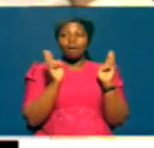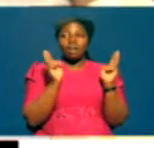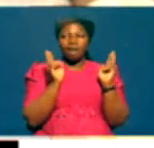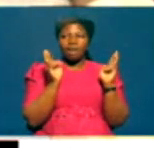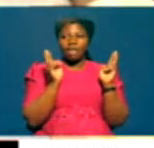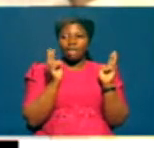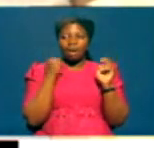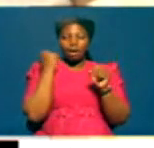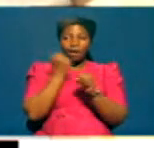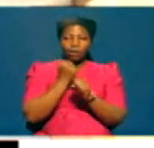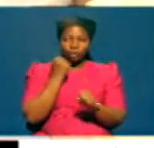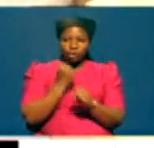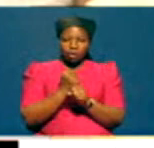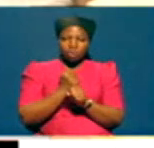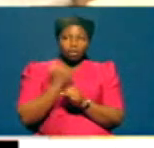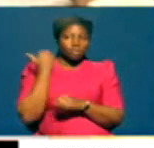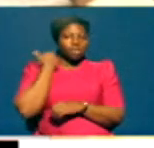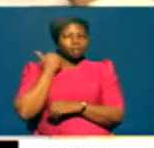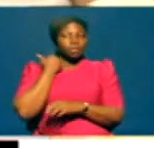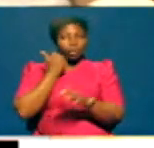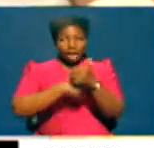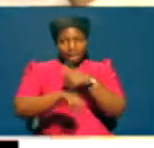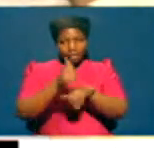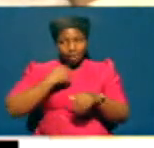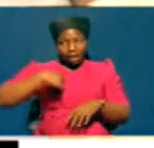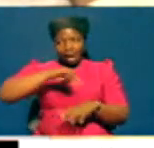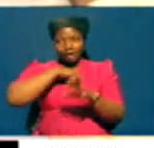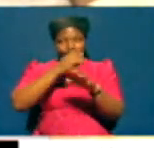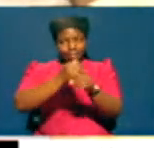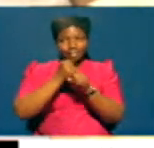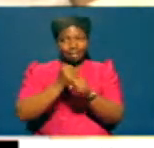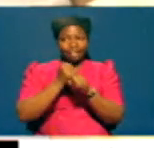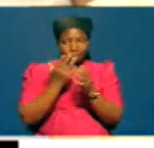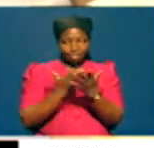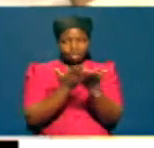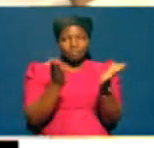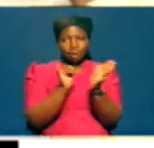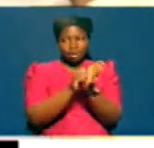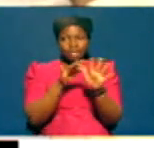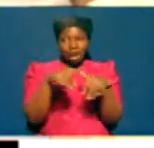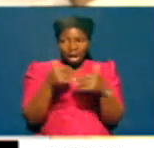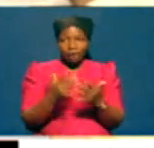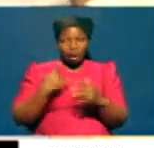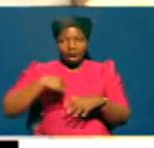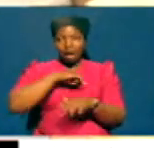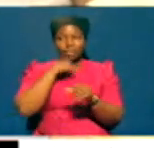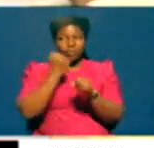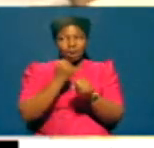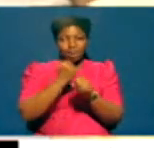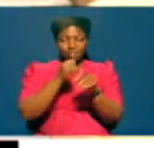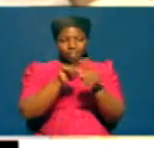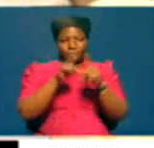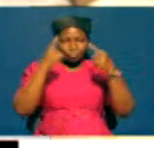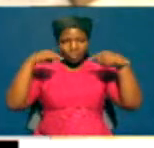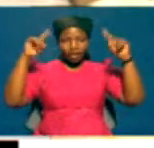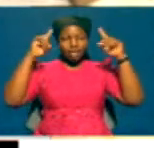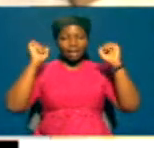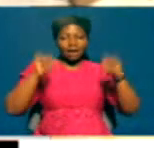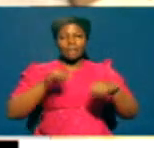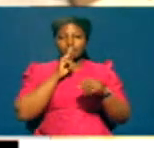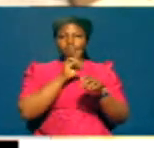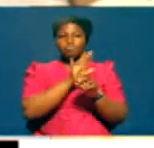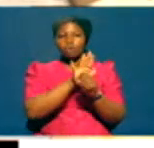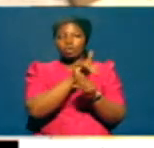doing criminal activities. We trust them. And that is how we work and succeed. And I can assure you as the committee that is supervising